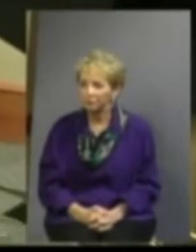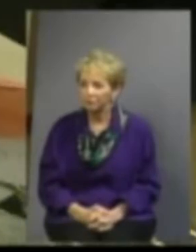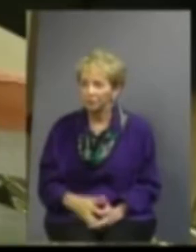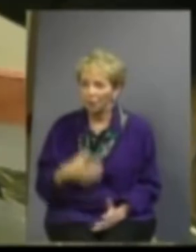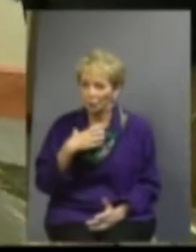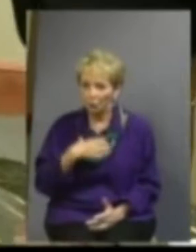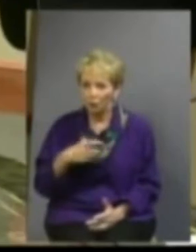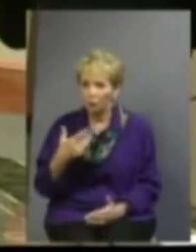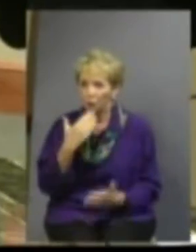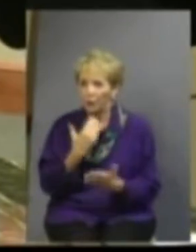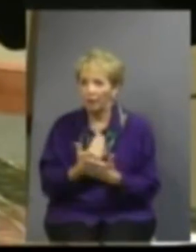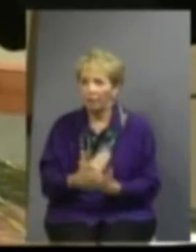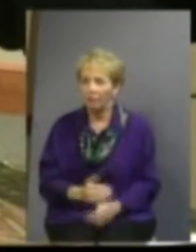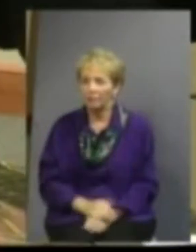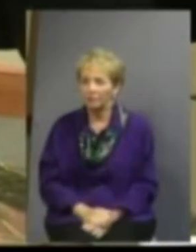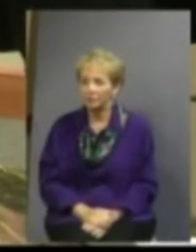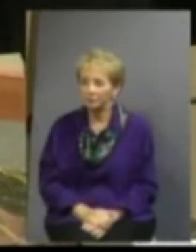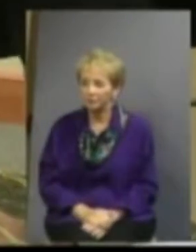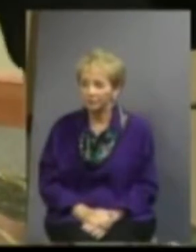sir.